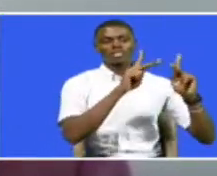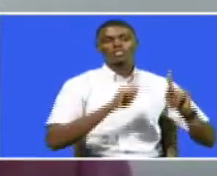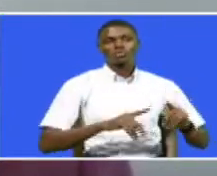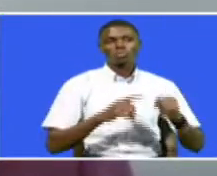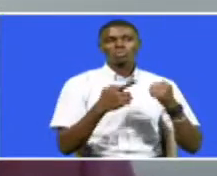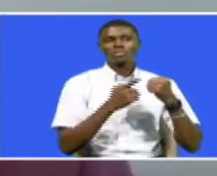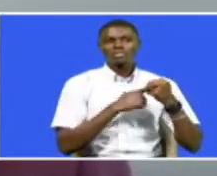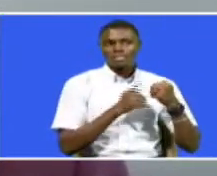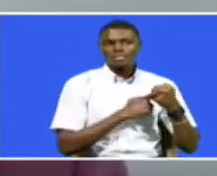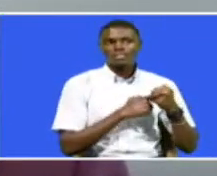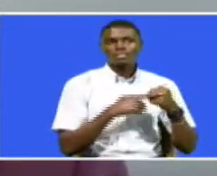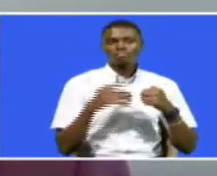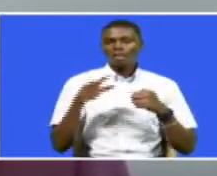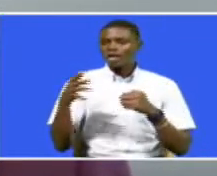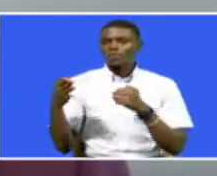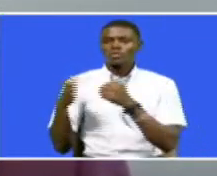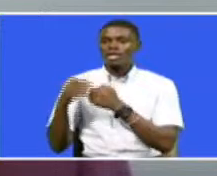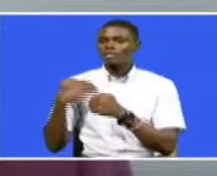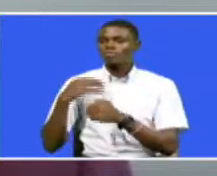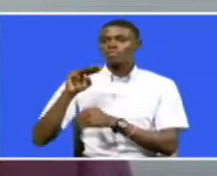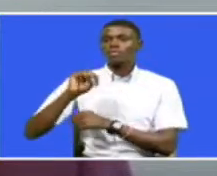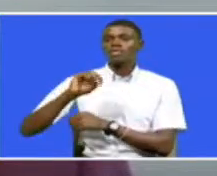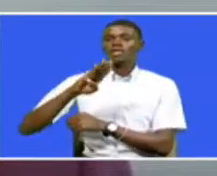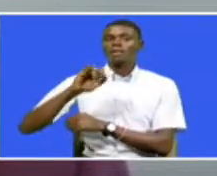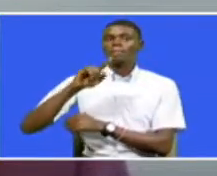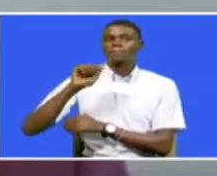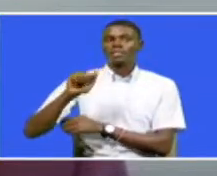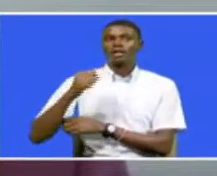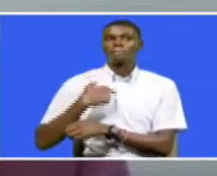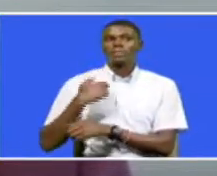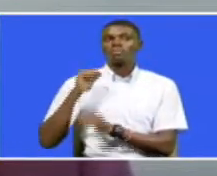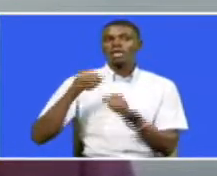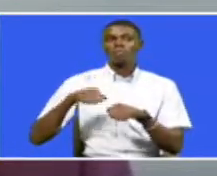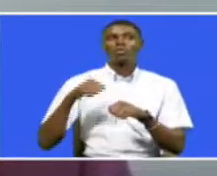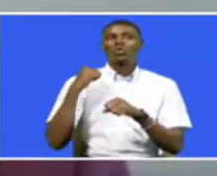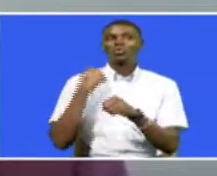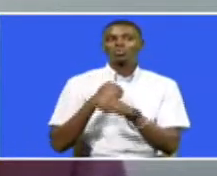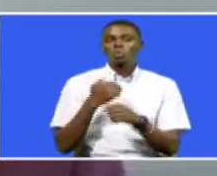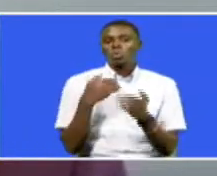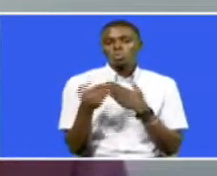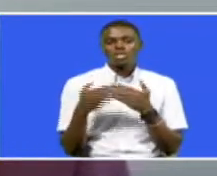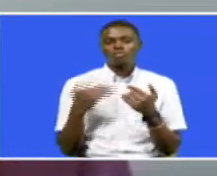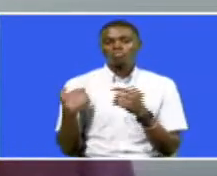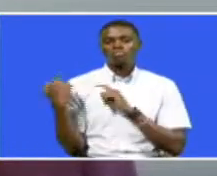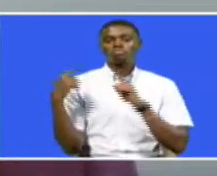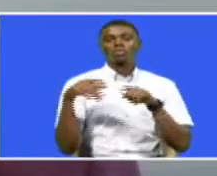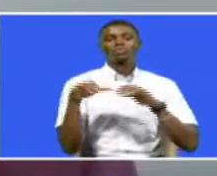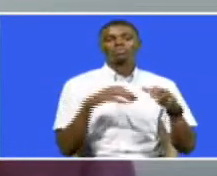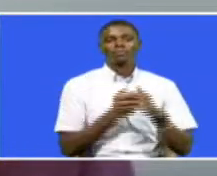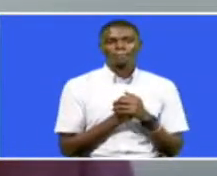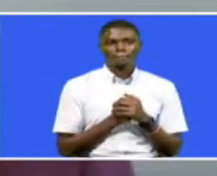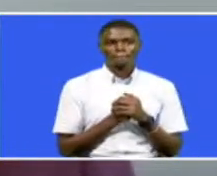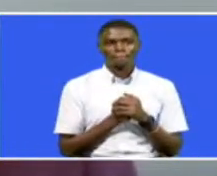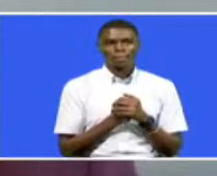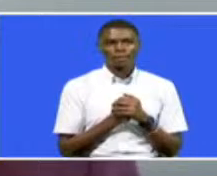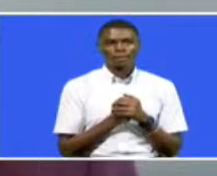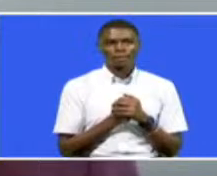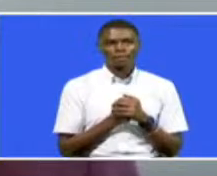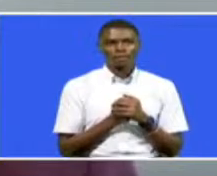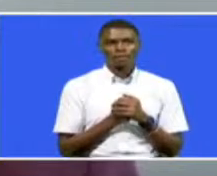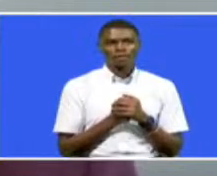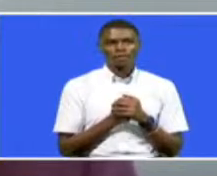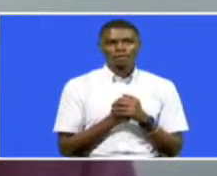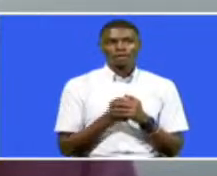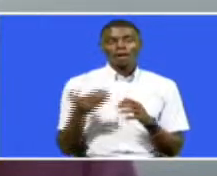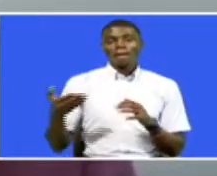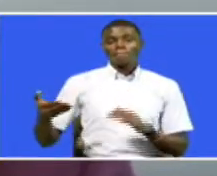6, by around 9, I'm in Mbita, so that I'm able to do whatever has taken me. And